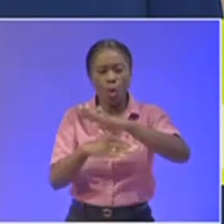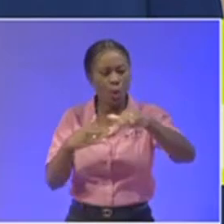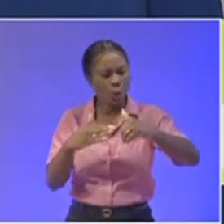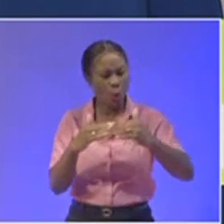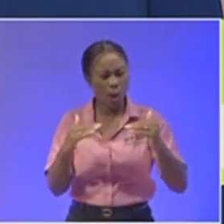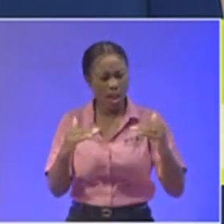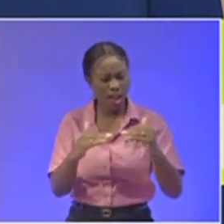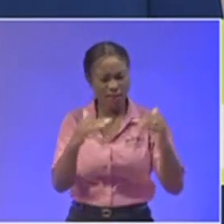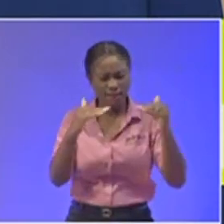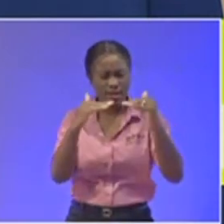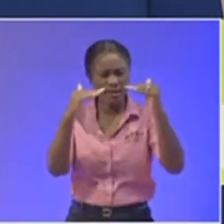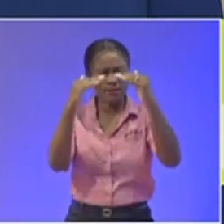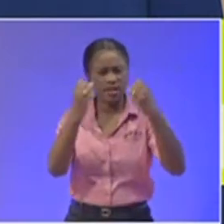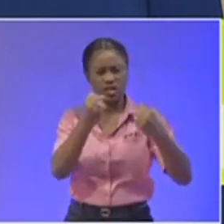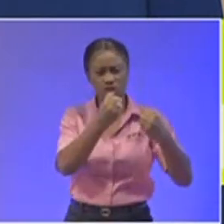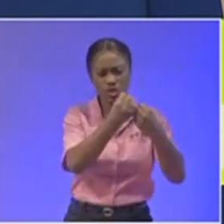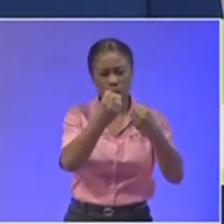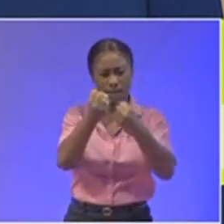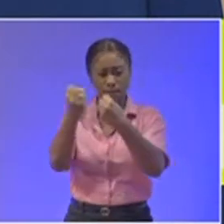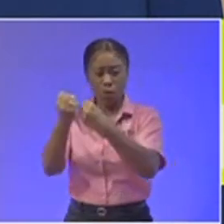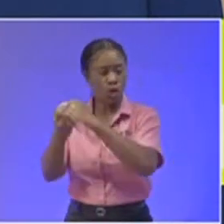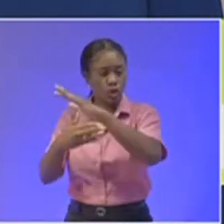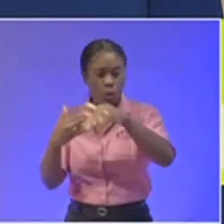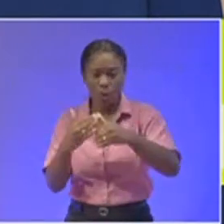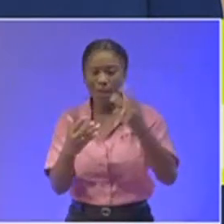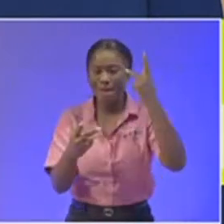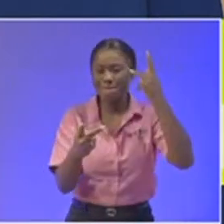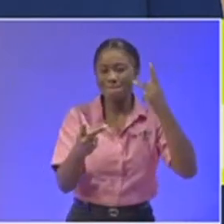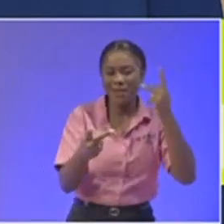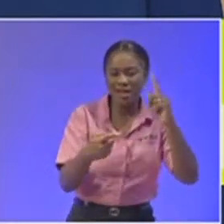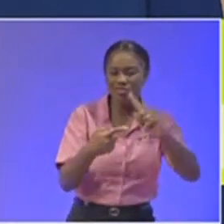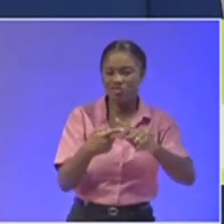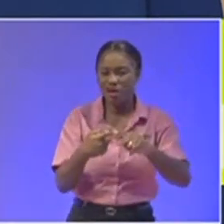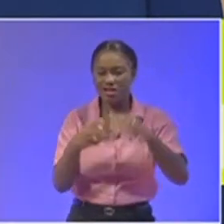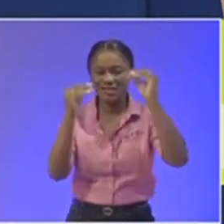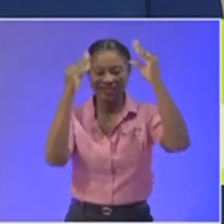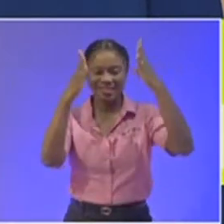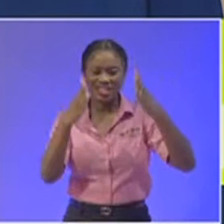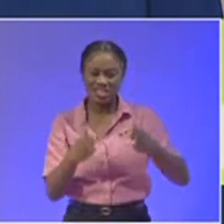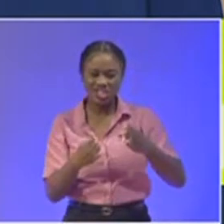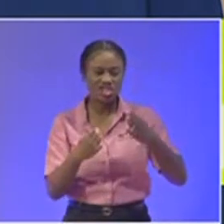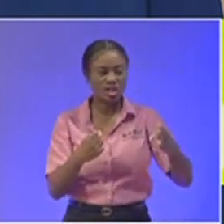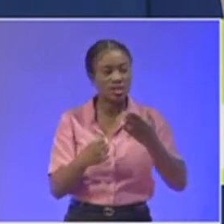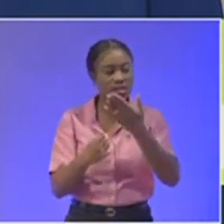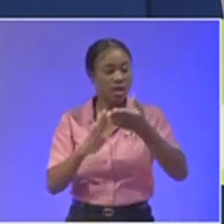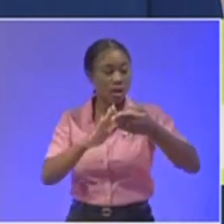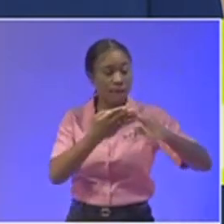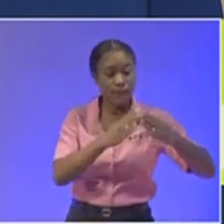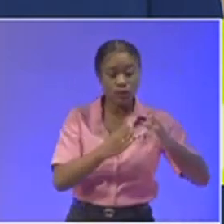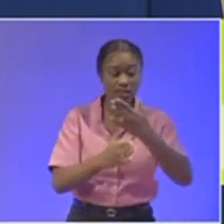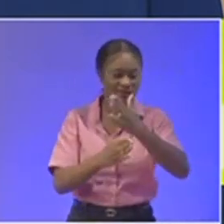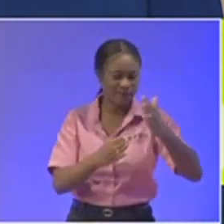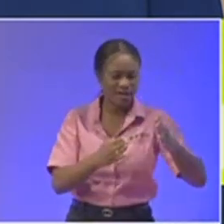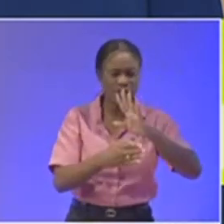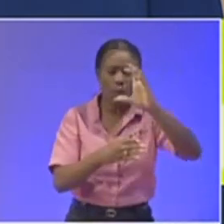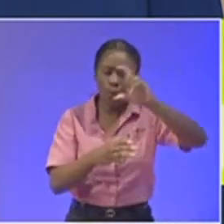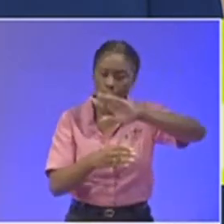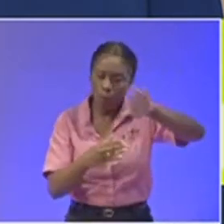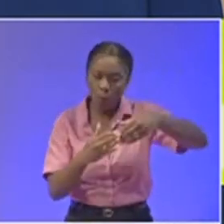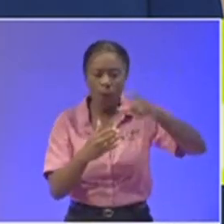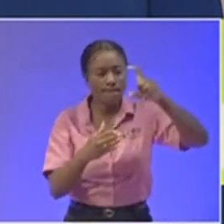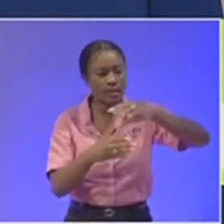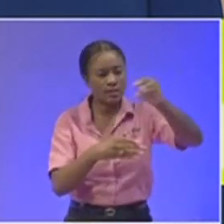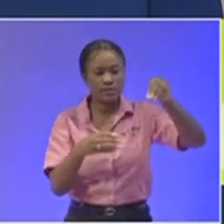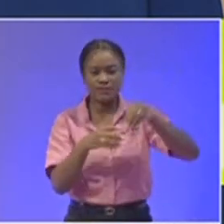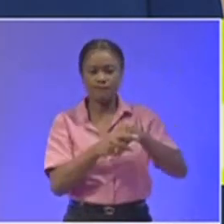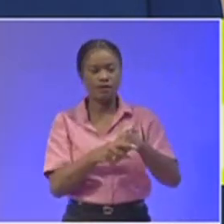level we are supporting every stakeholder that will impact the positive outcome that we want for the student. And therefore, we